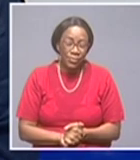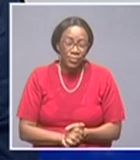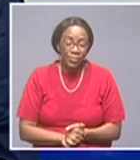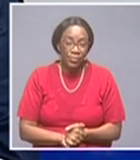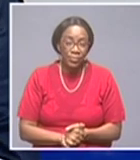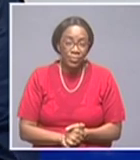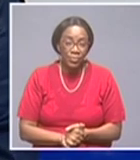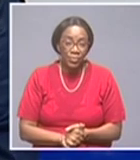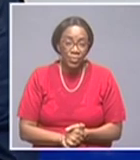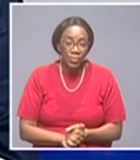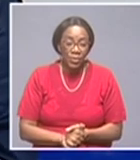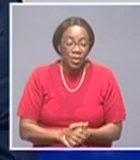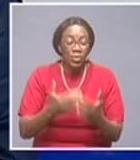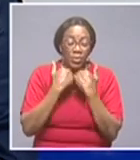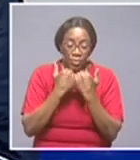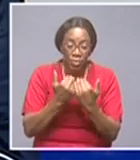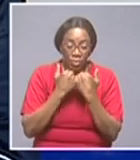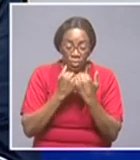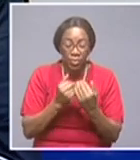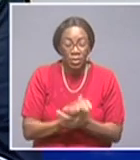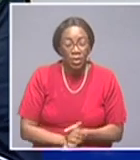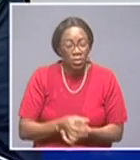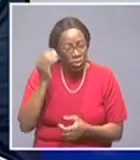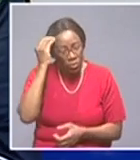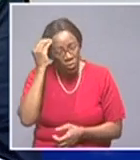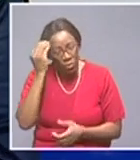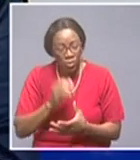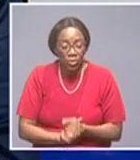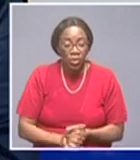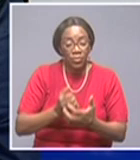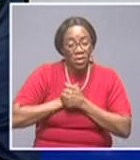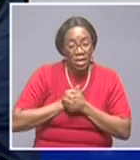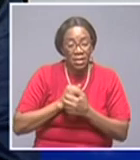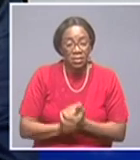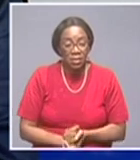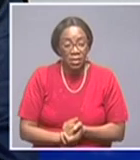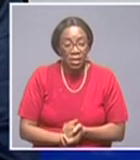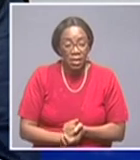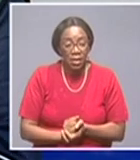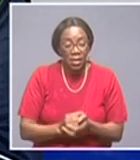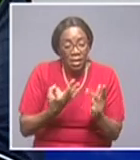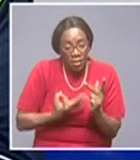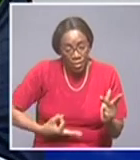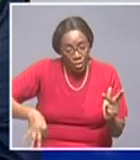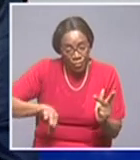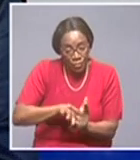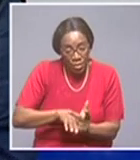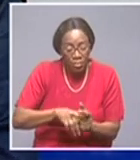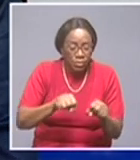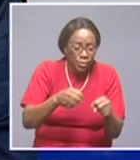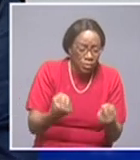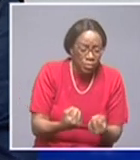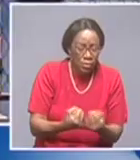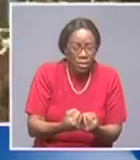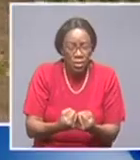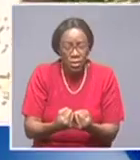is it not easier for us and for them, for people to get together, and then we actually ask the questions there for the interview